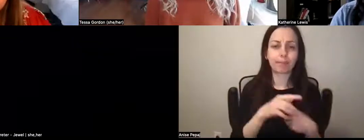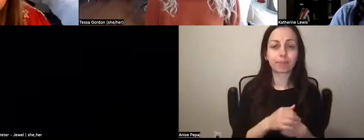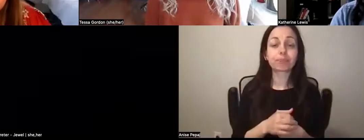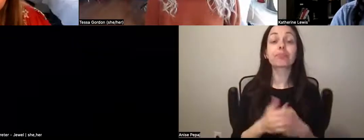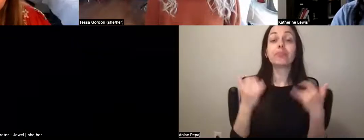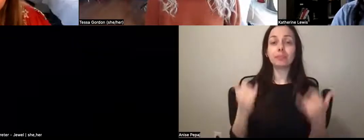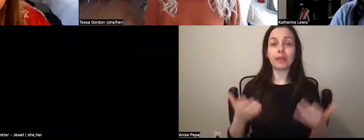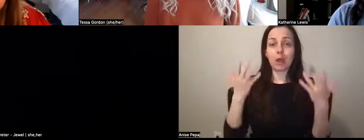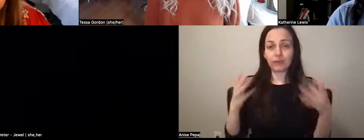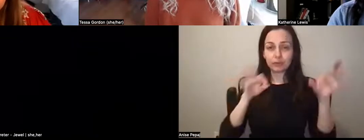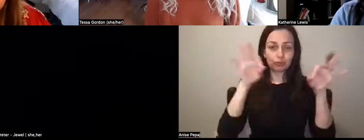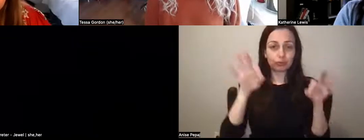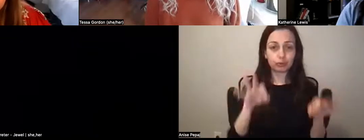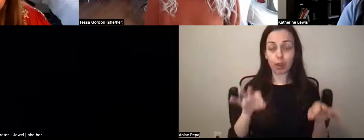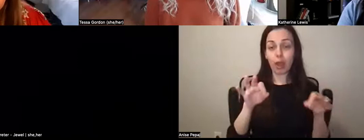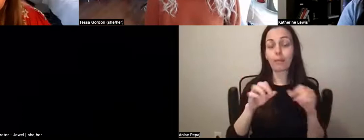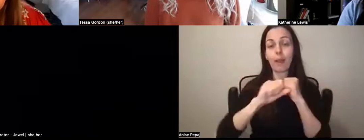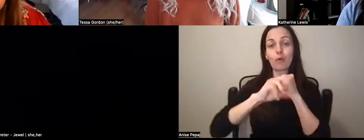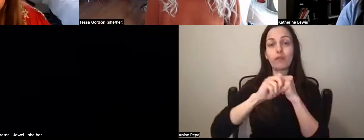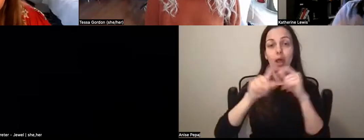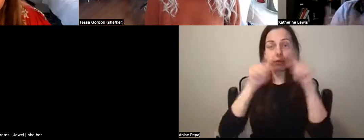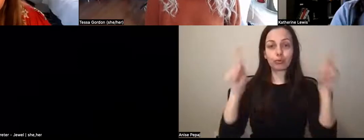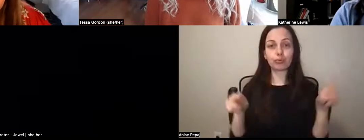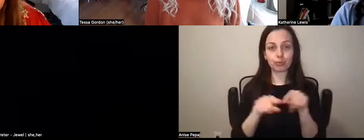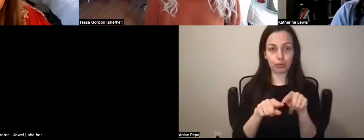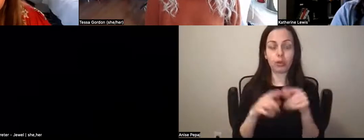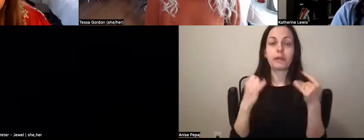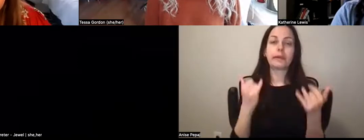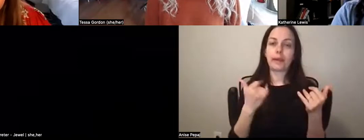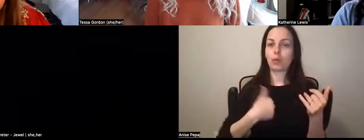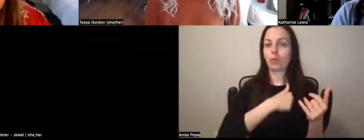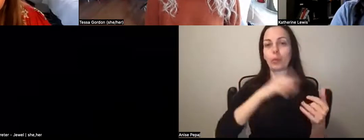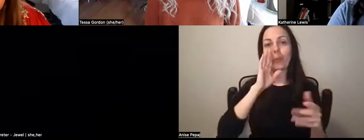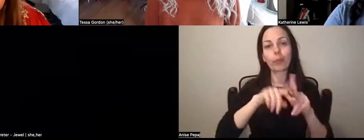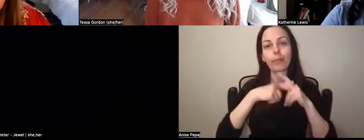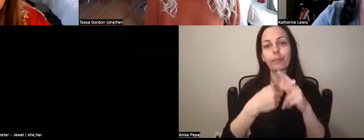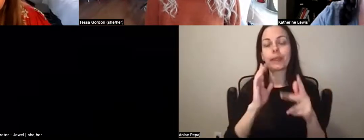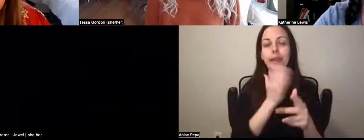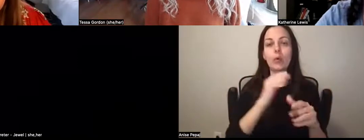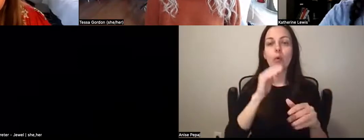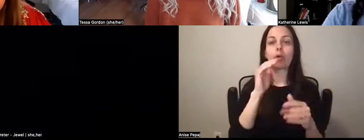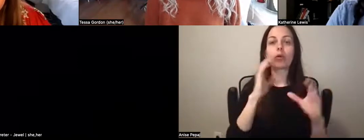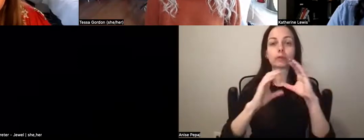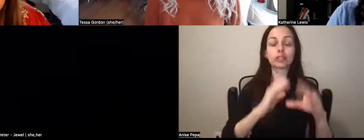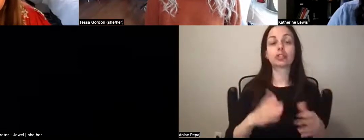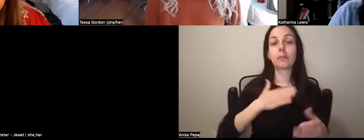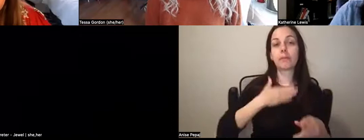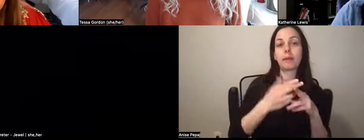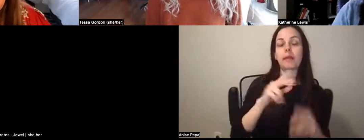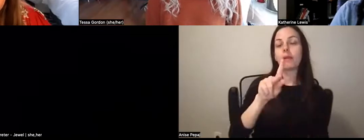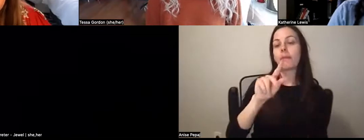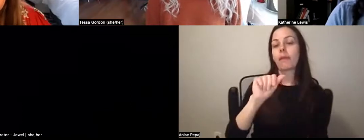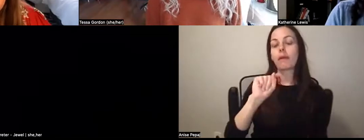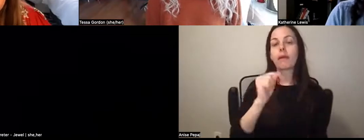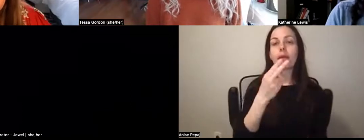for this evening, without further ado, let's begin tonight's conversation. My name is Katherine Lewis.